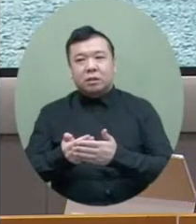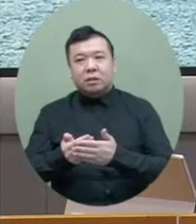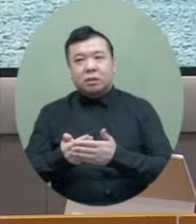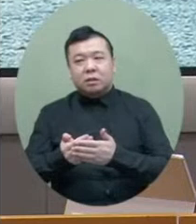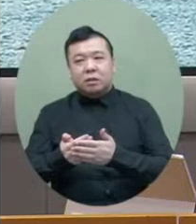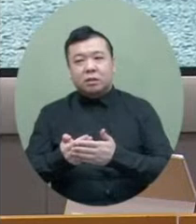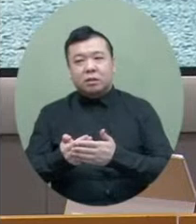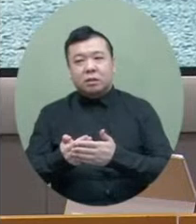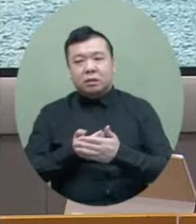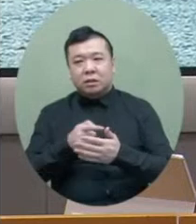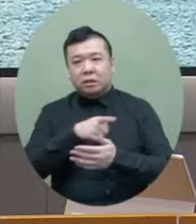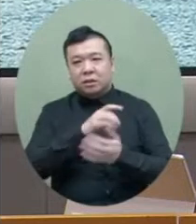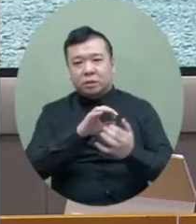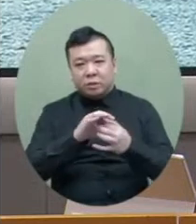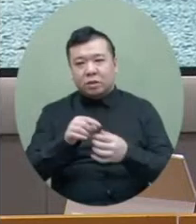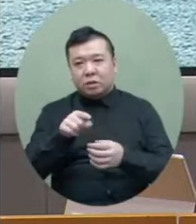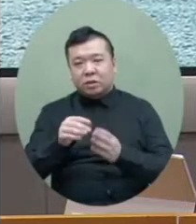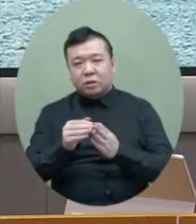cases.